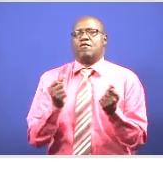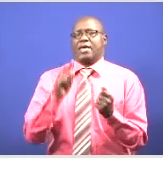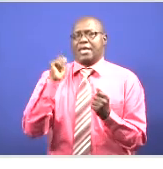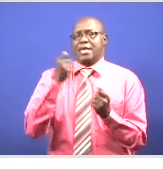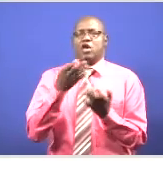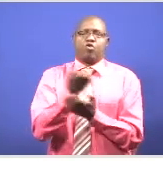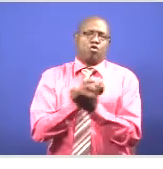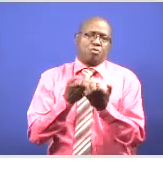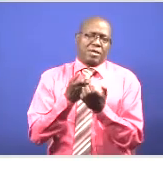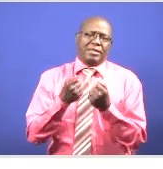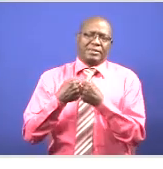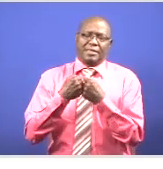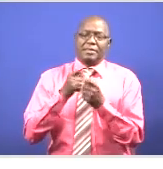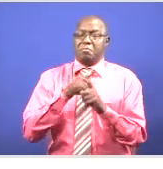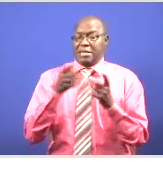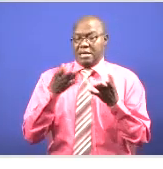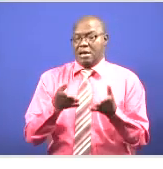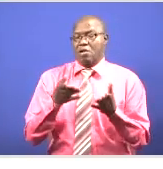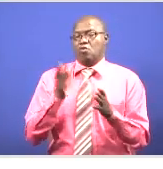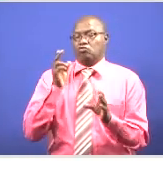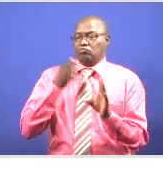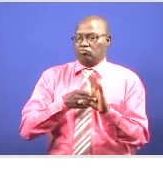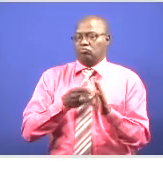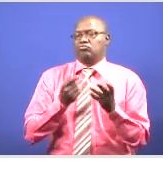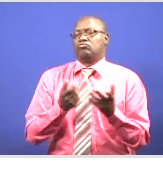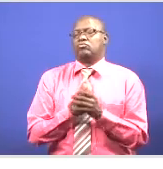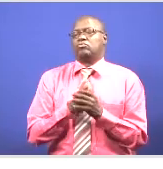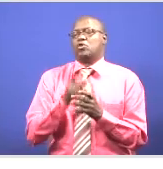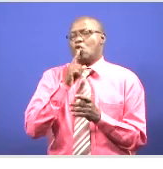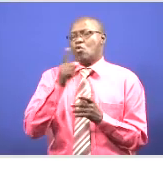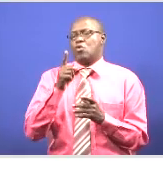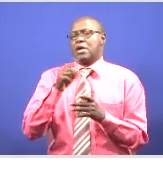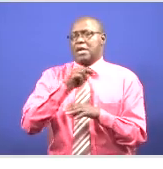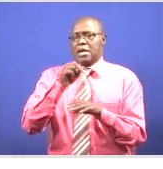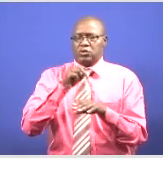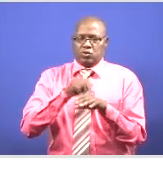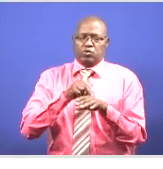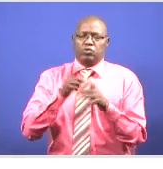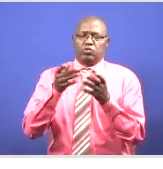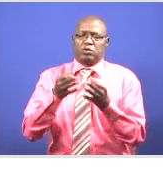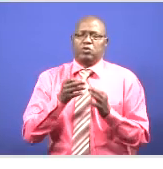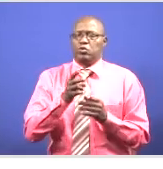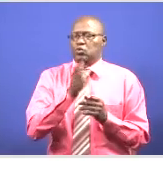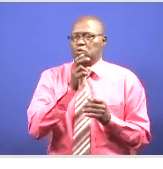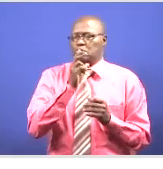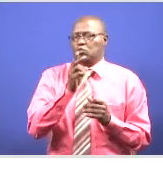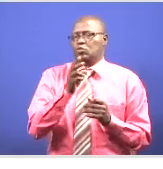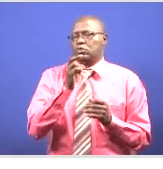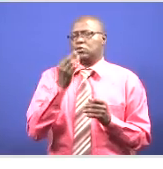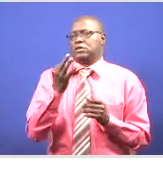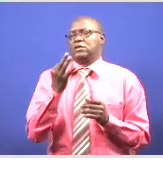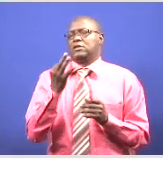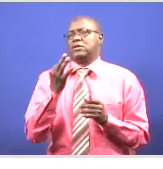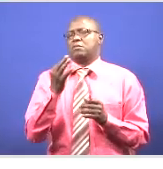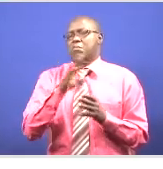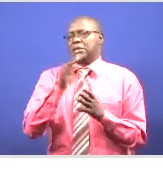soon as he got into office, President William Ruto directed the National Treasury to cut the 2022-2023 budget by 300 billion